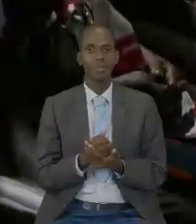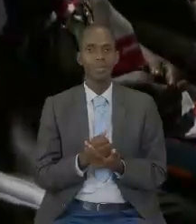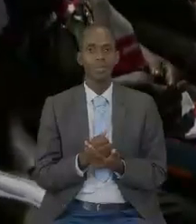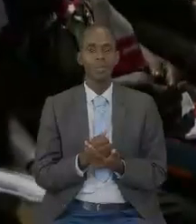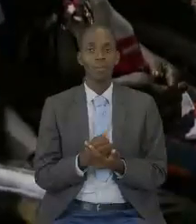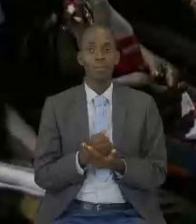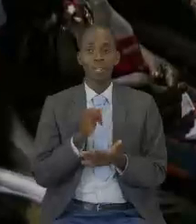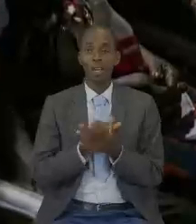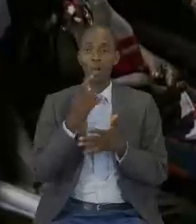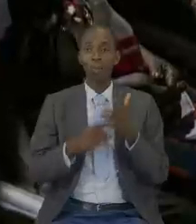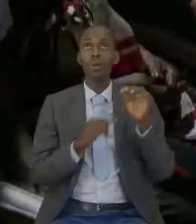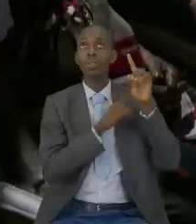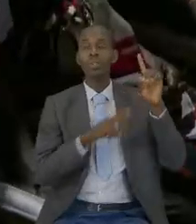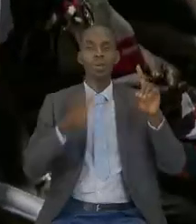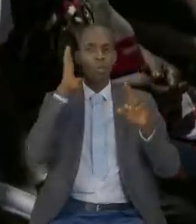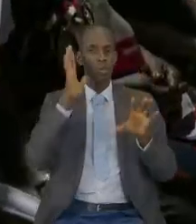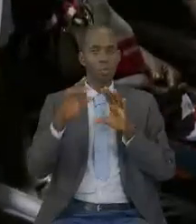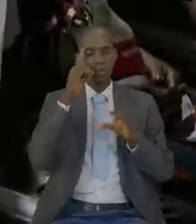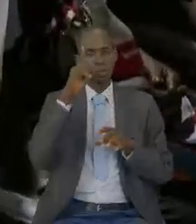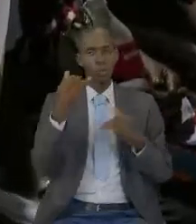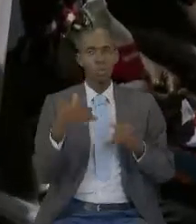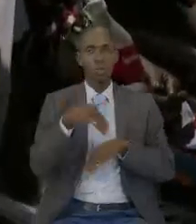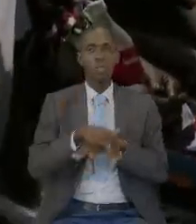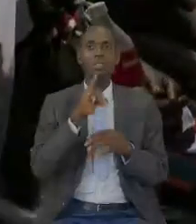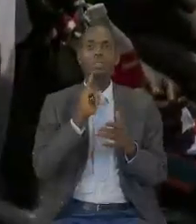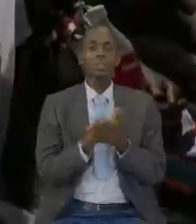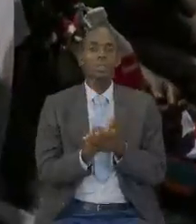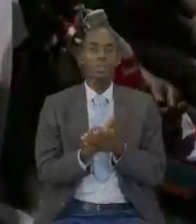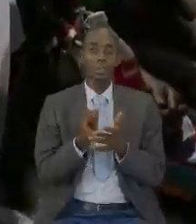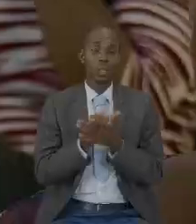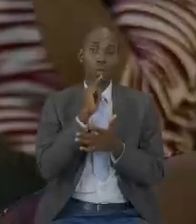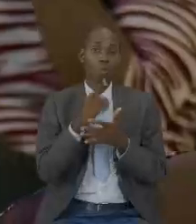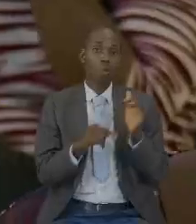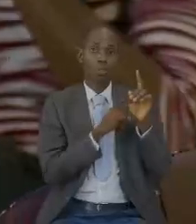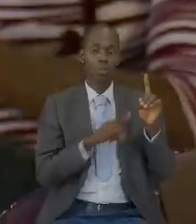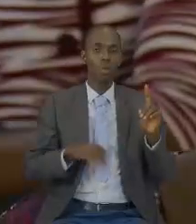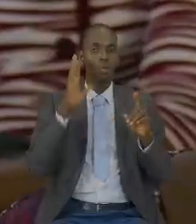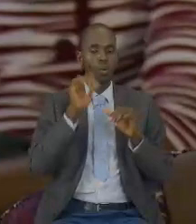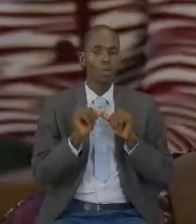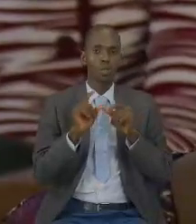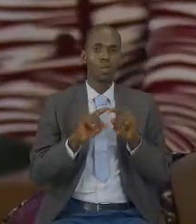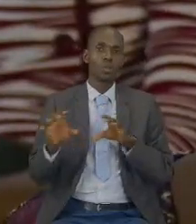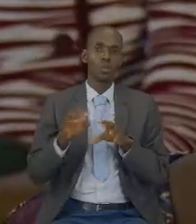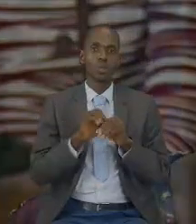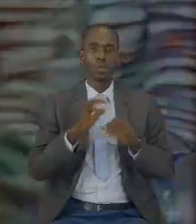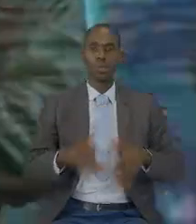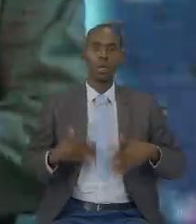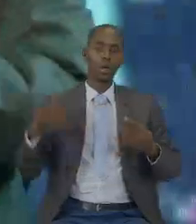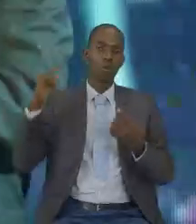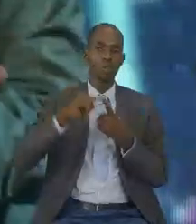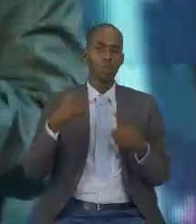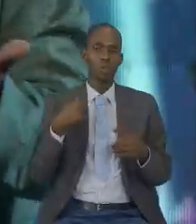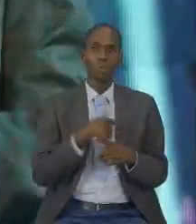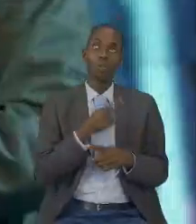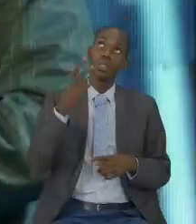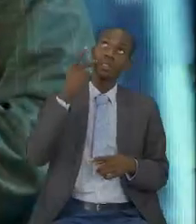That's what the Lord will do for you tonight, and that's what the Lord will continue to do in your life until we see him face to face,